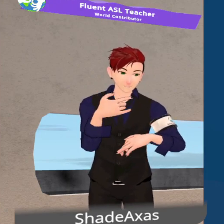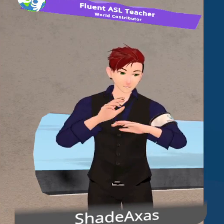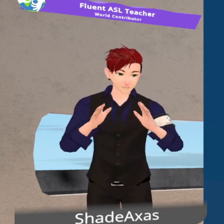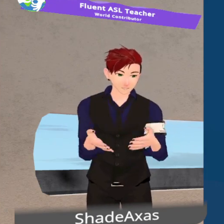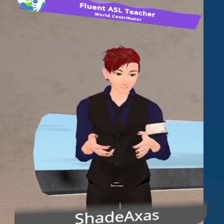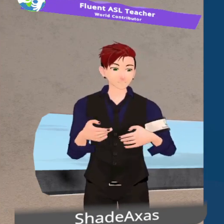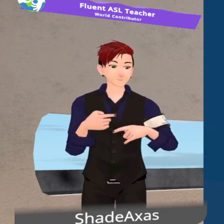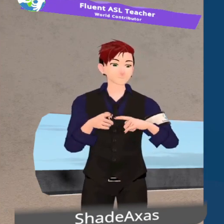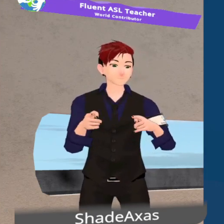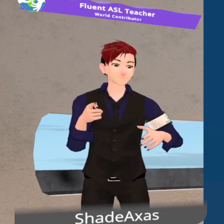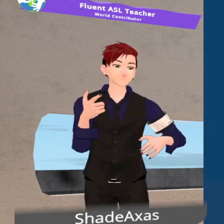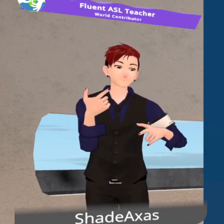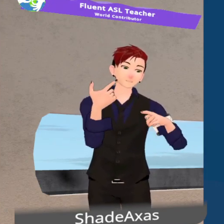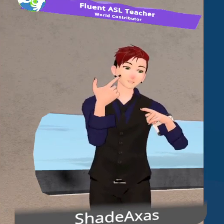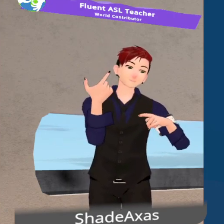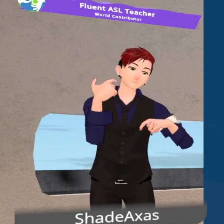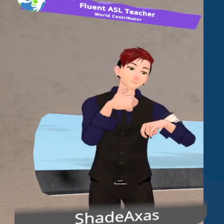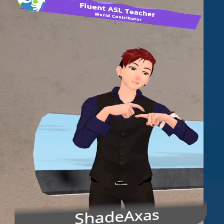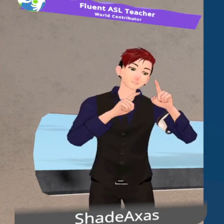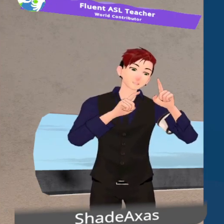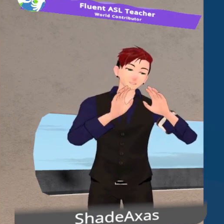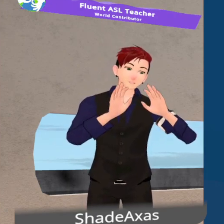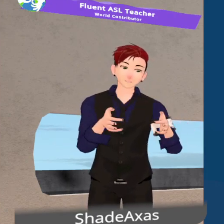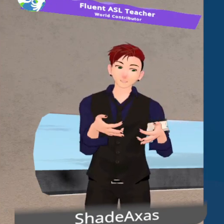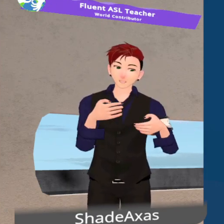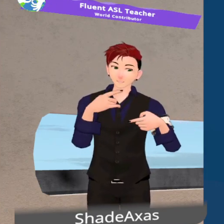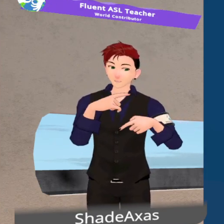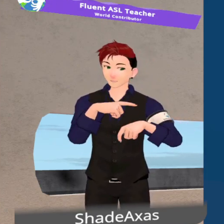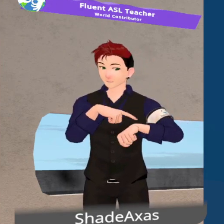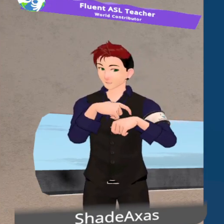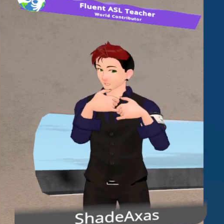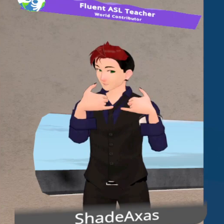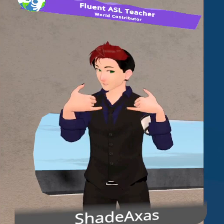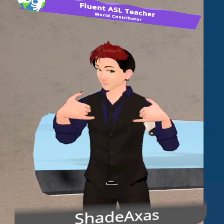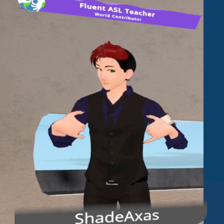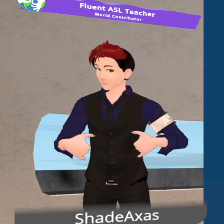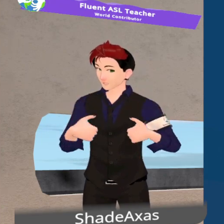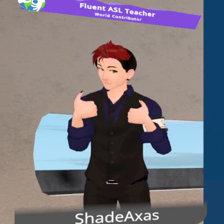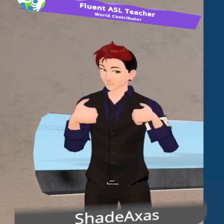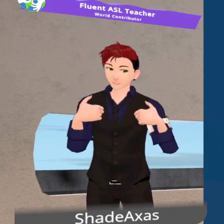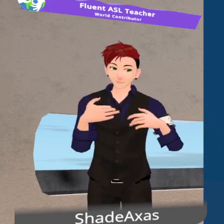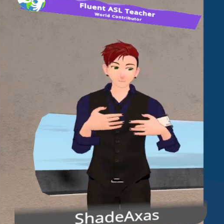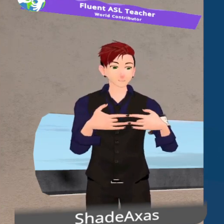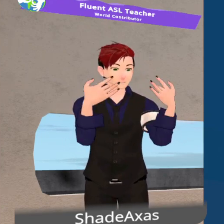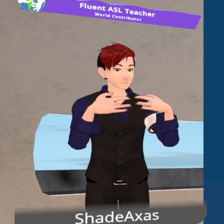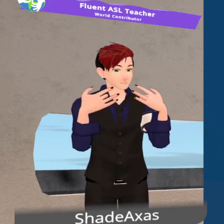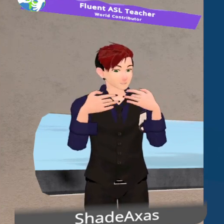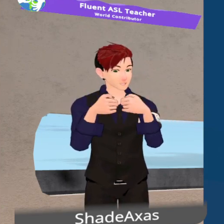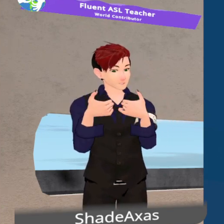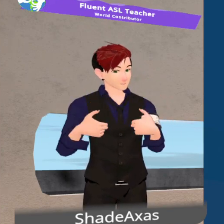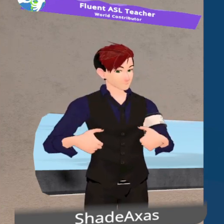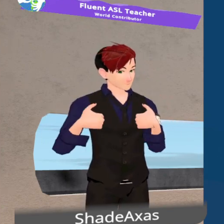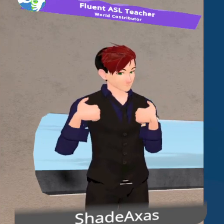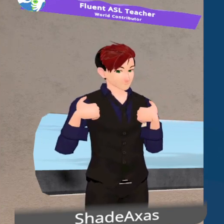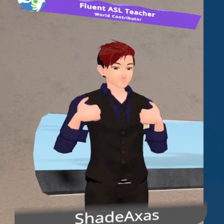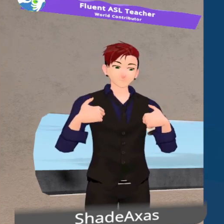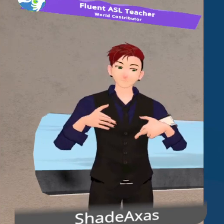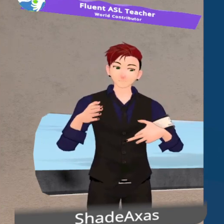I missed today's class. But last time I went to her class, it was a timeline of your life. So it's like major events in